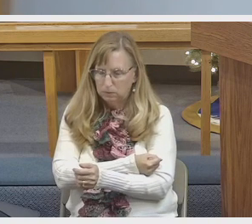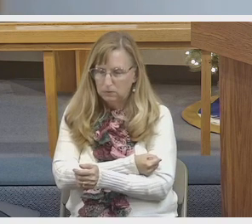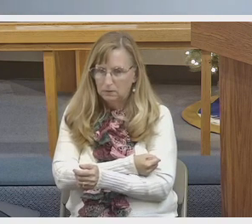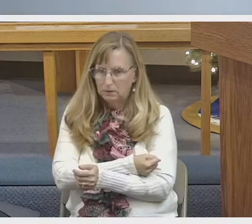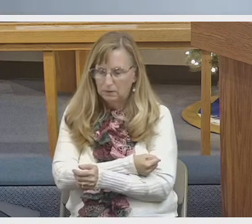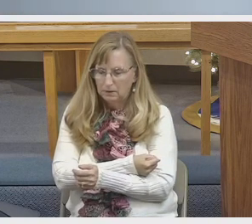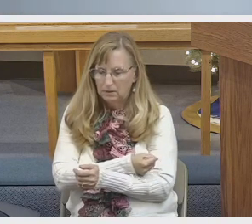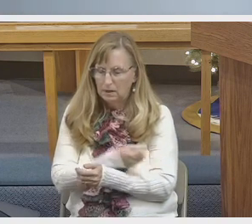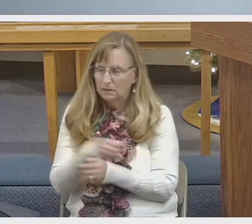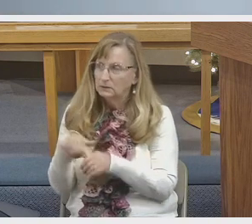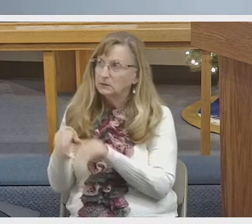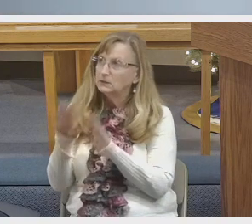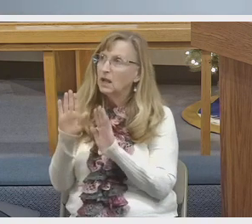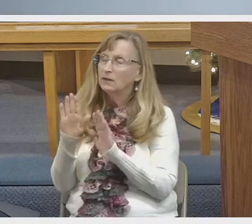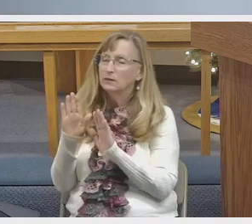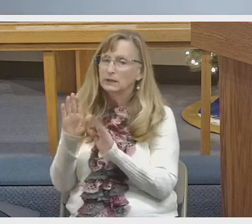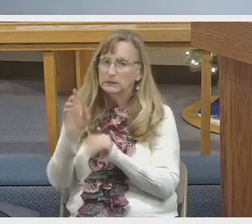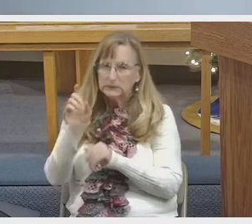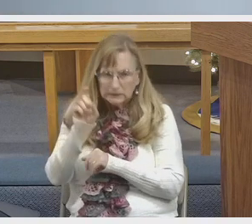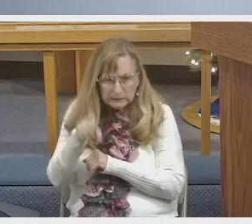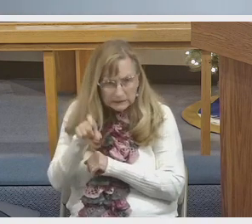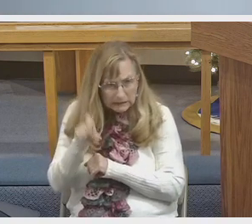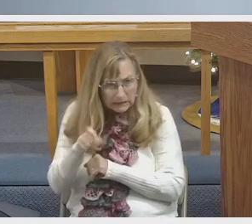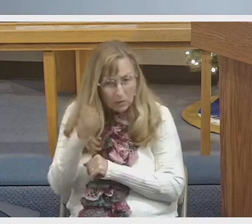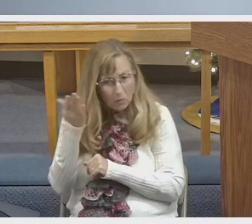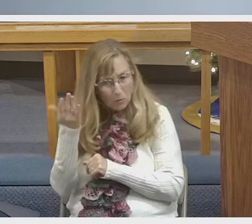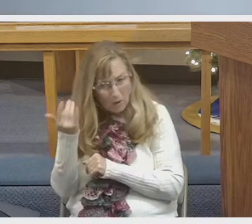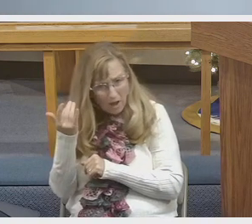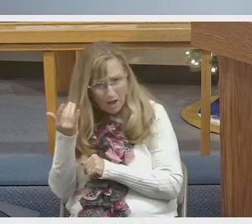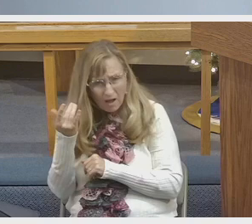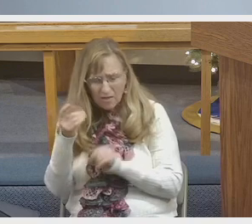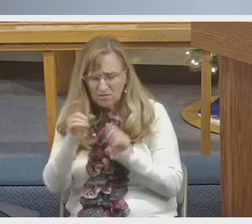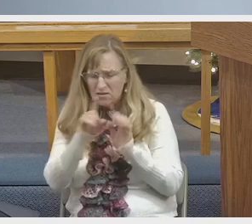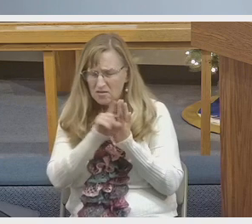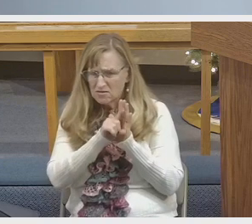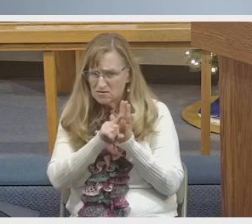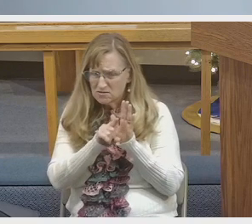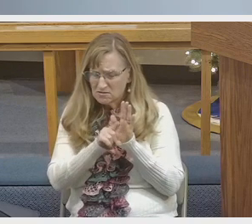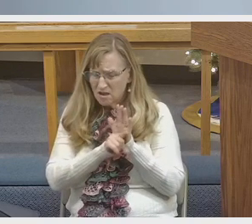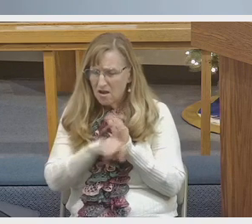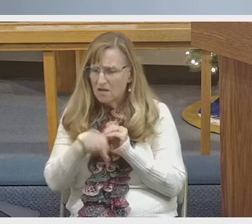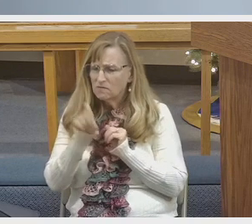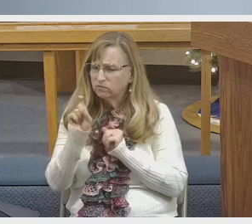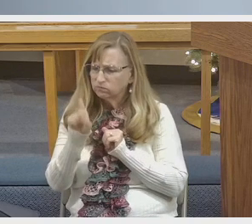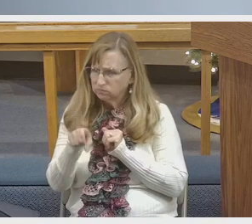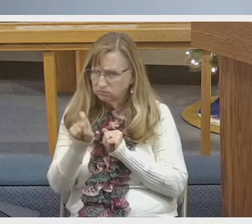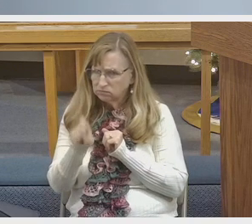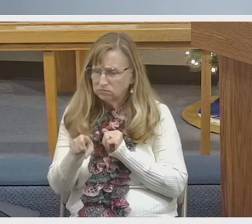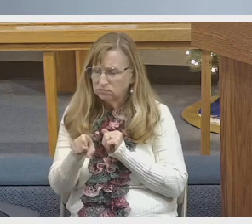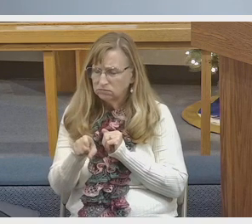A sacrifice is necessary because the law requires it.